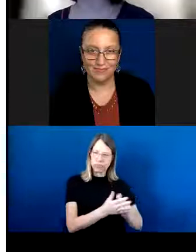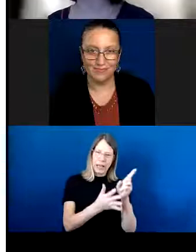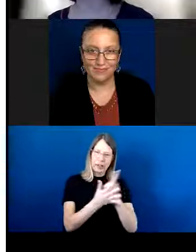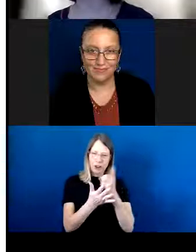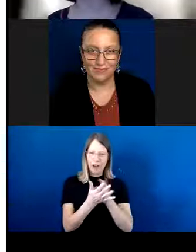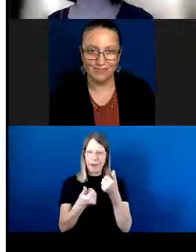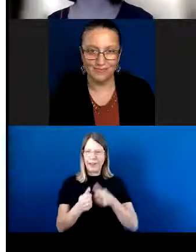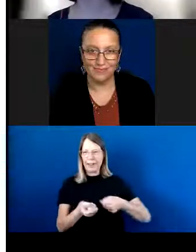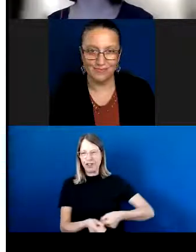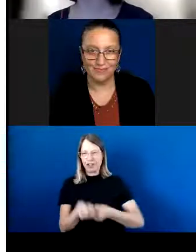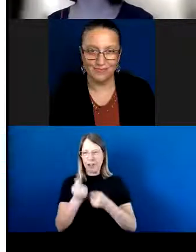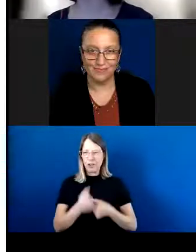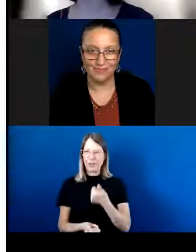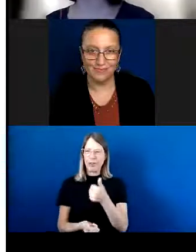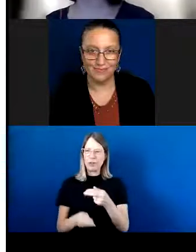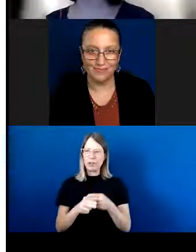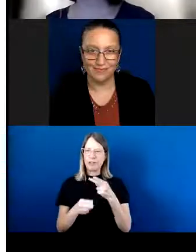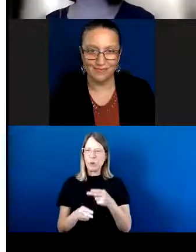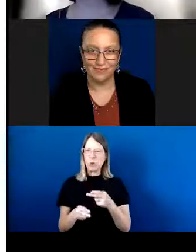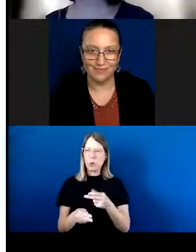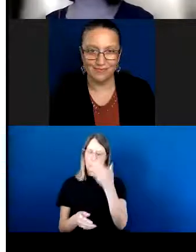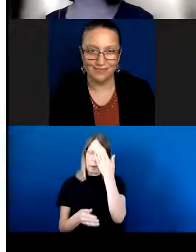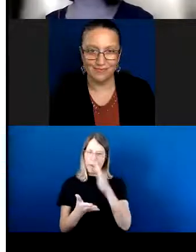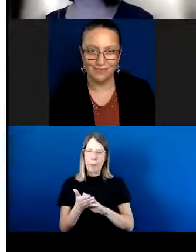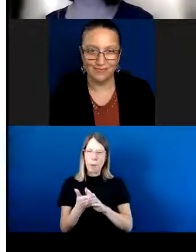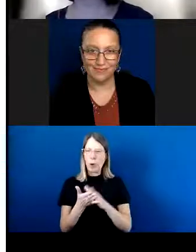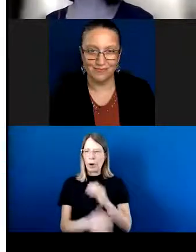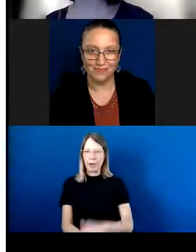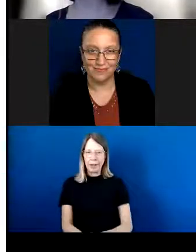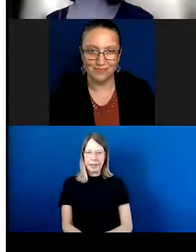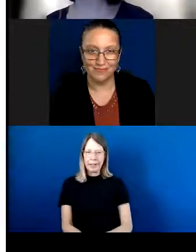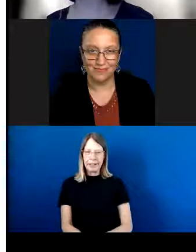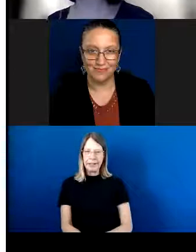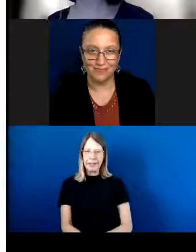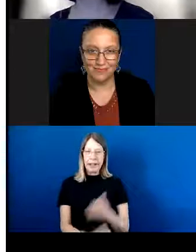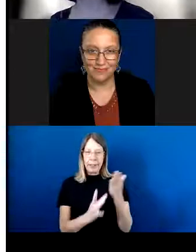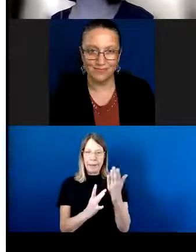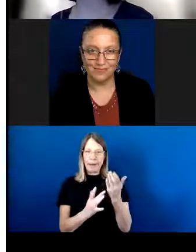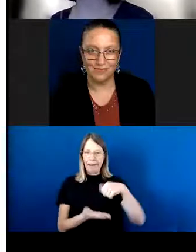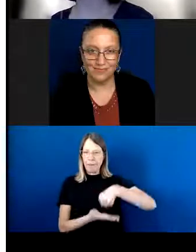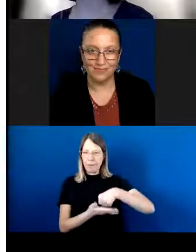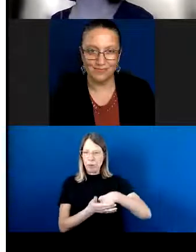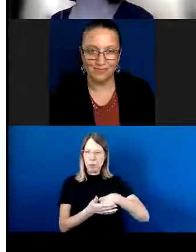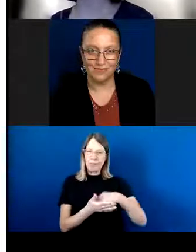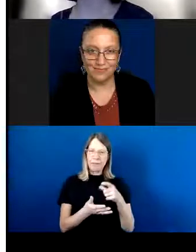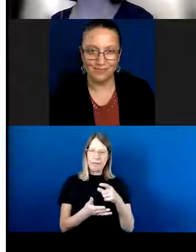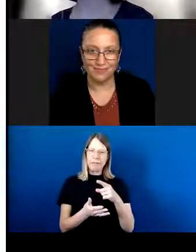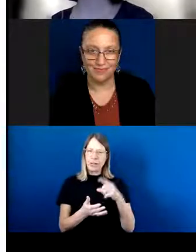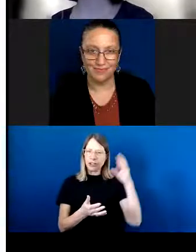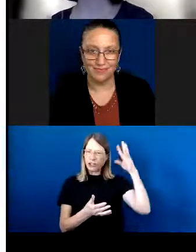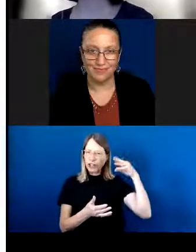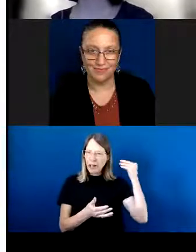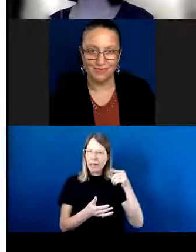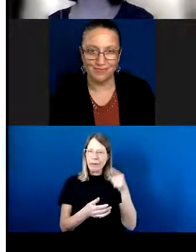the unveiling of the memorial. Pictured in the centre is the base of one of the shells which rests partially buried in the ground, on which is